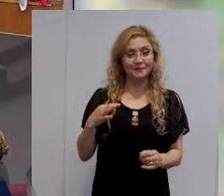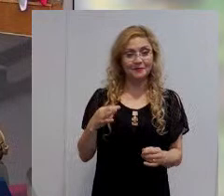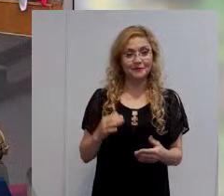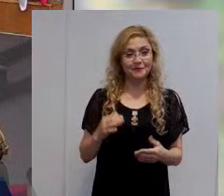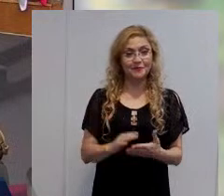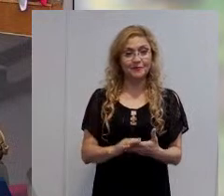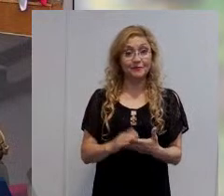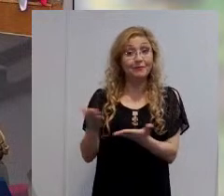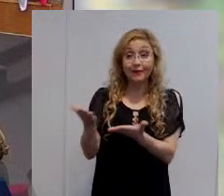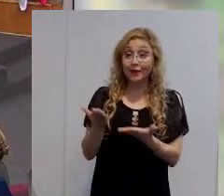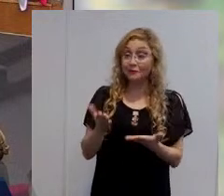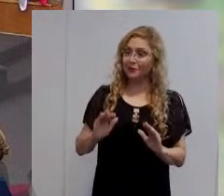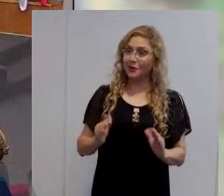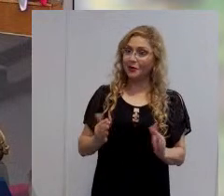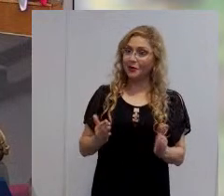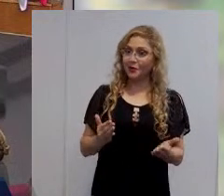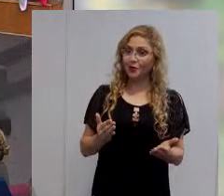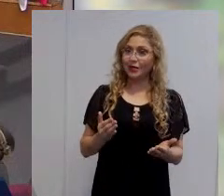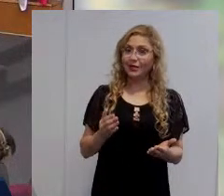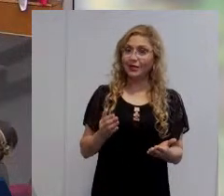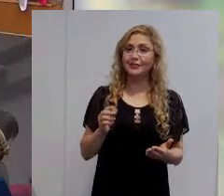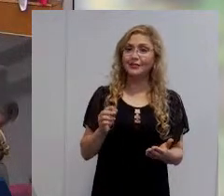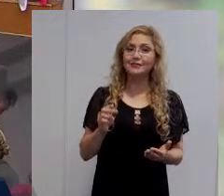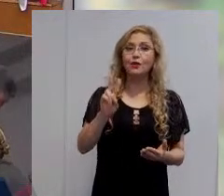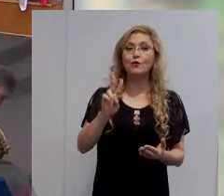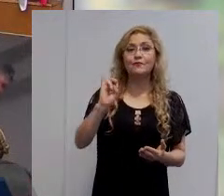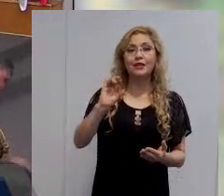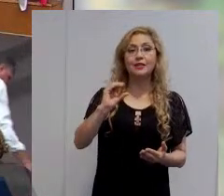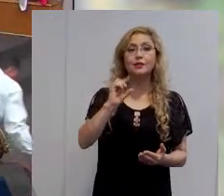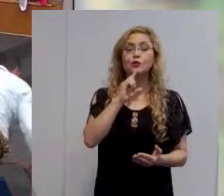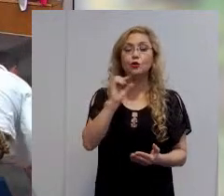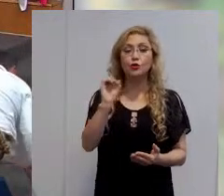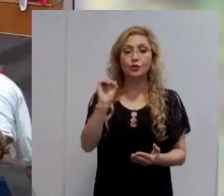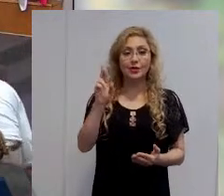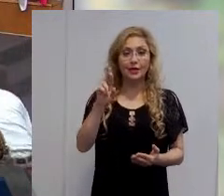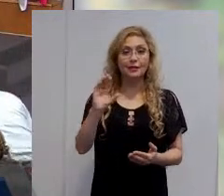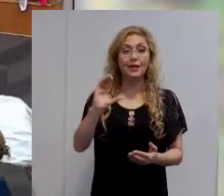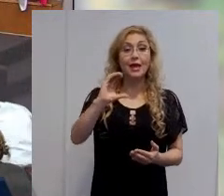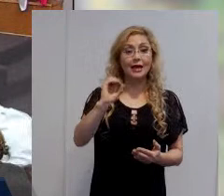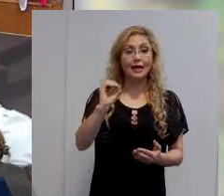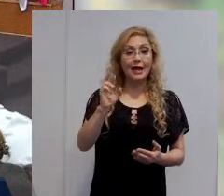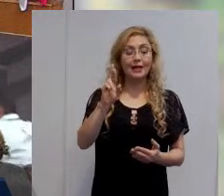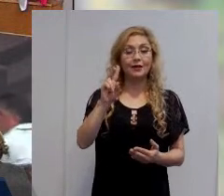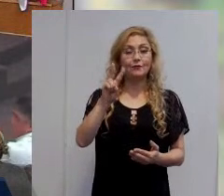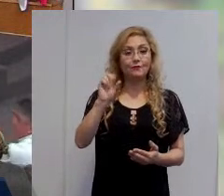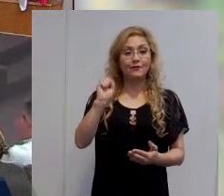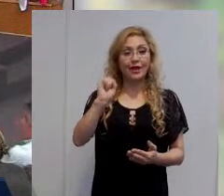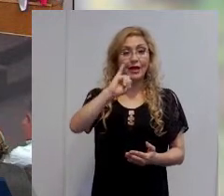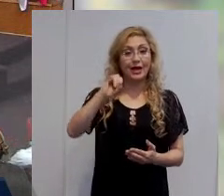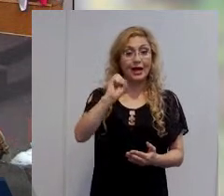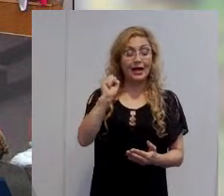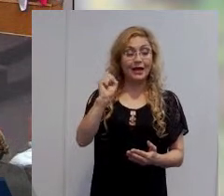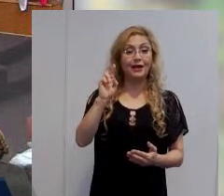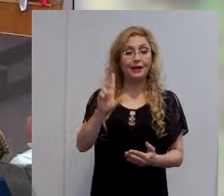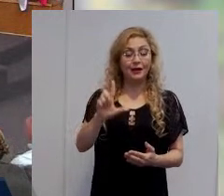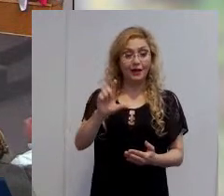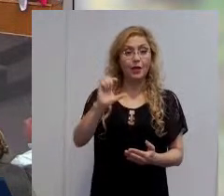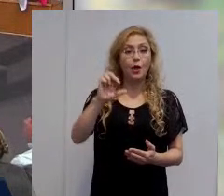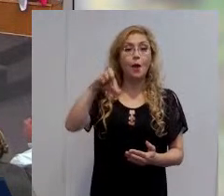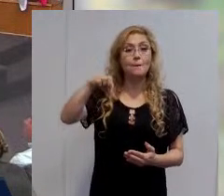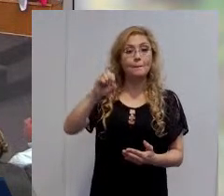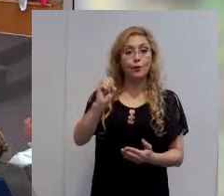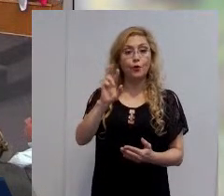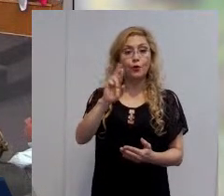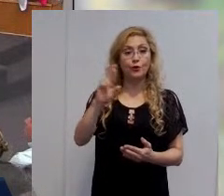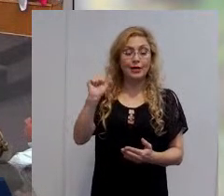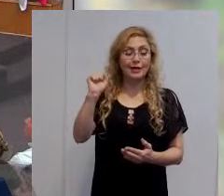Invito al señor Víctor. Minister, I would like to invite the Minister of Livestock